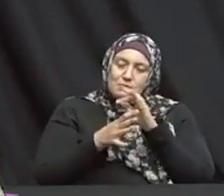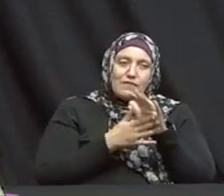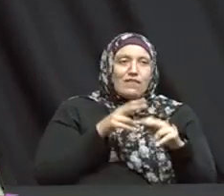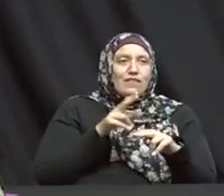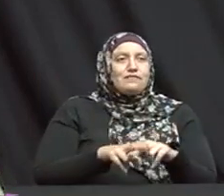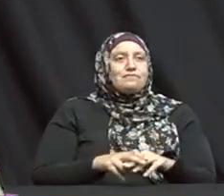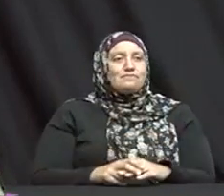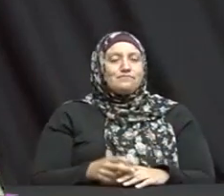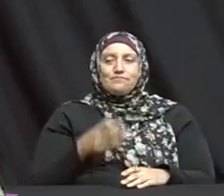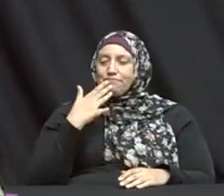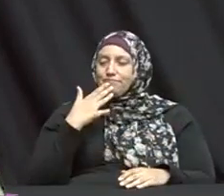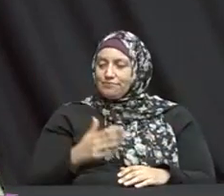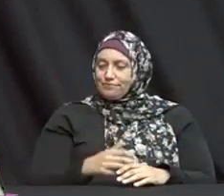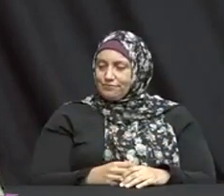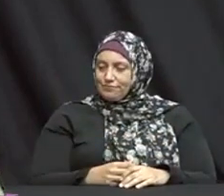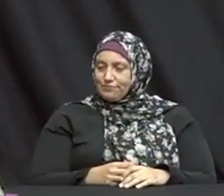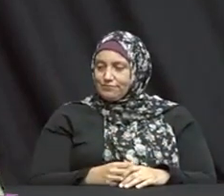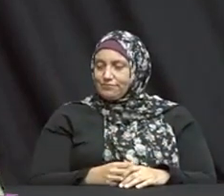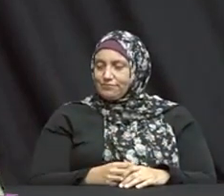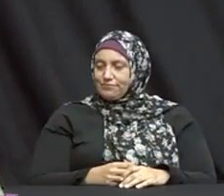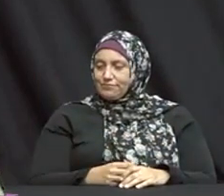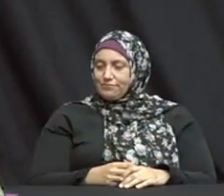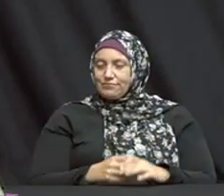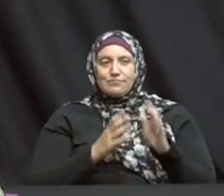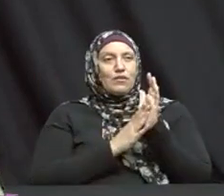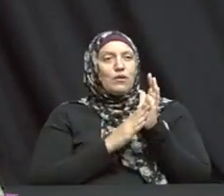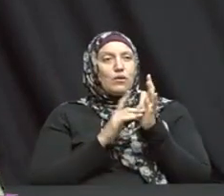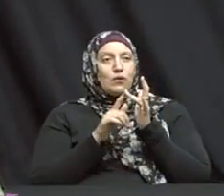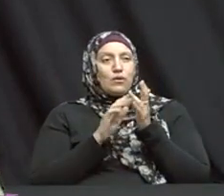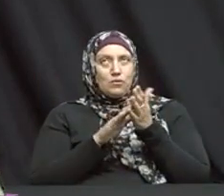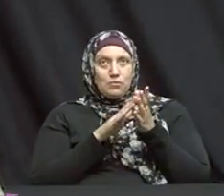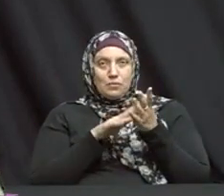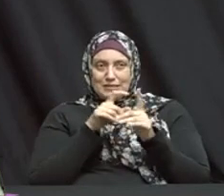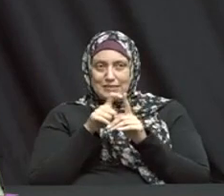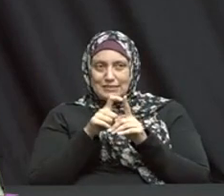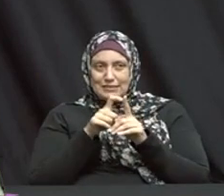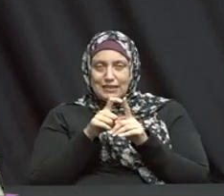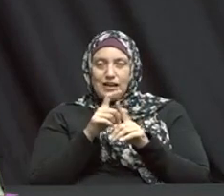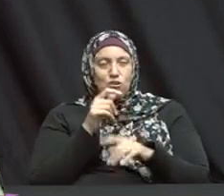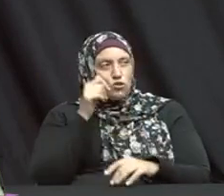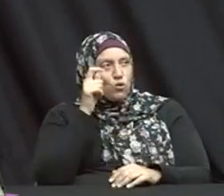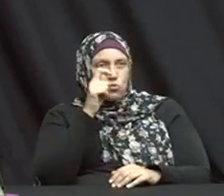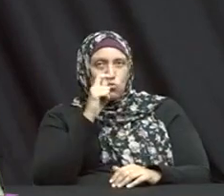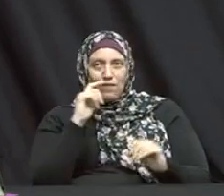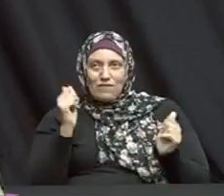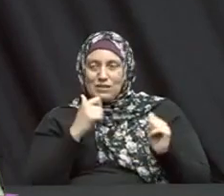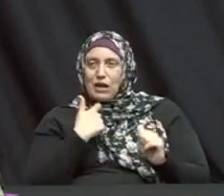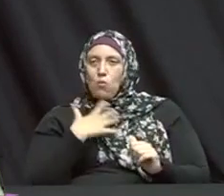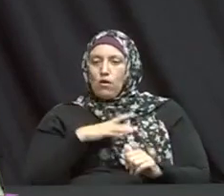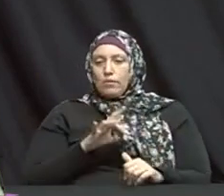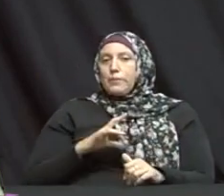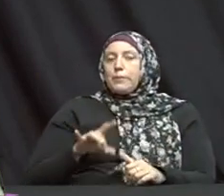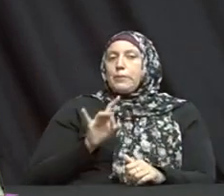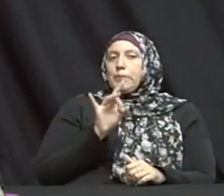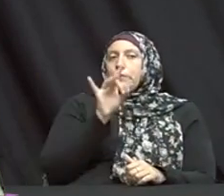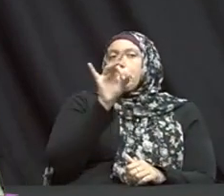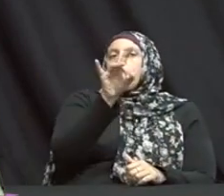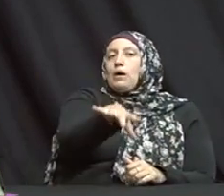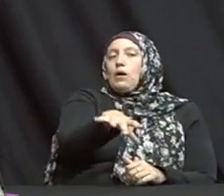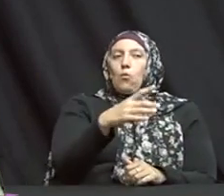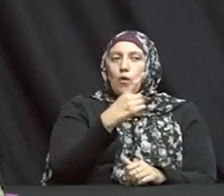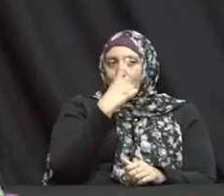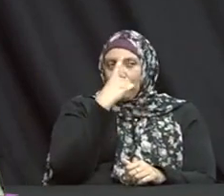Thank you. Ajali, I know we're going to finish off soon, but can I just make one suggestion to all the viewers? In